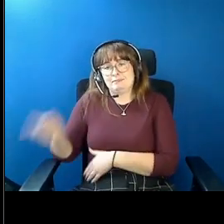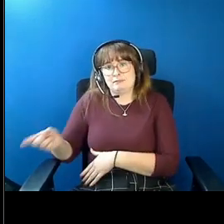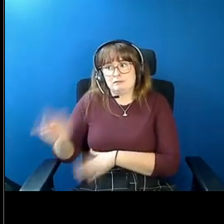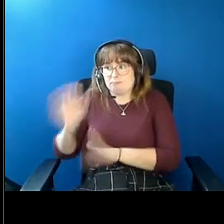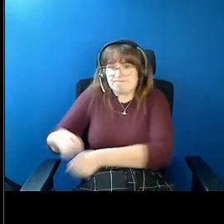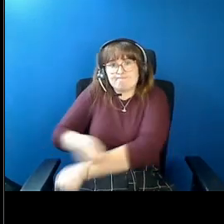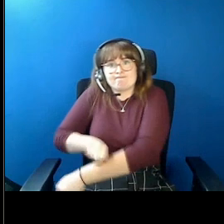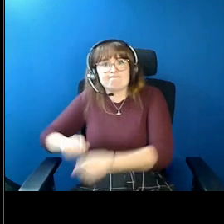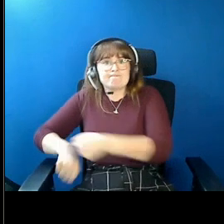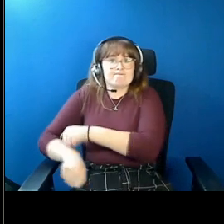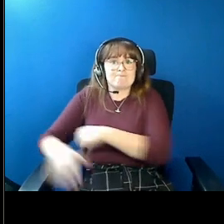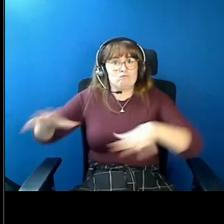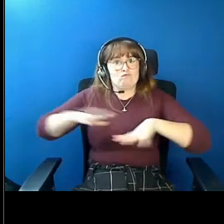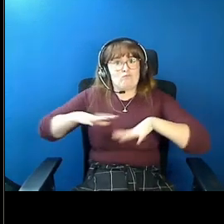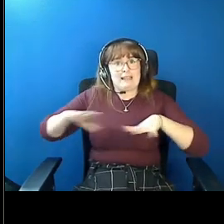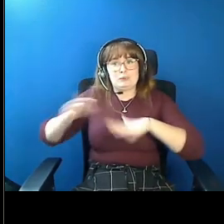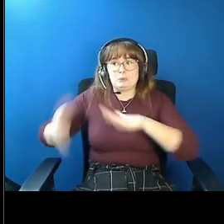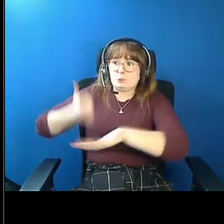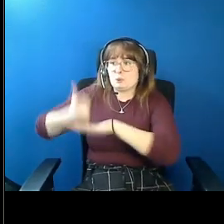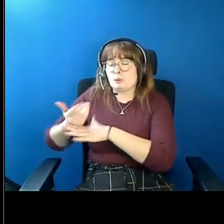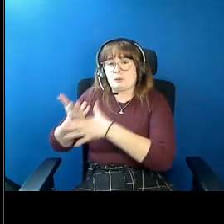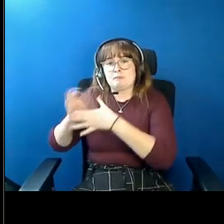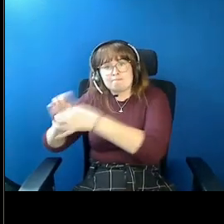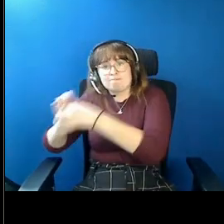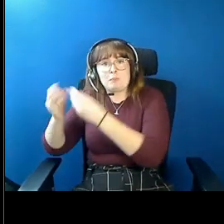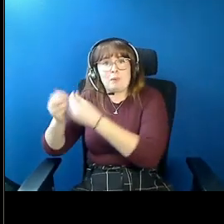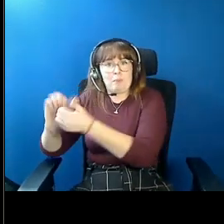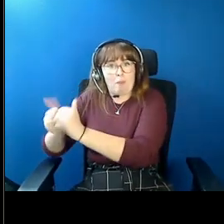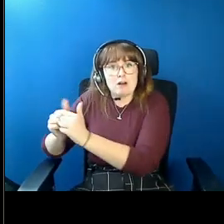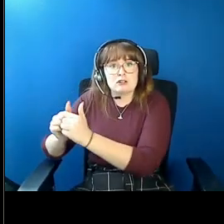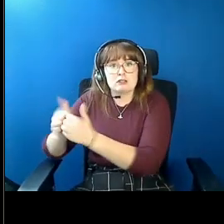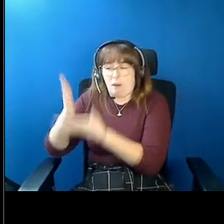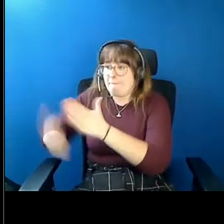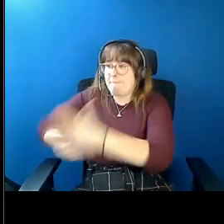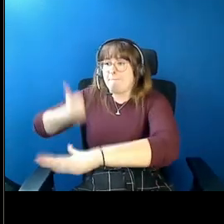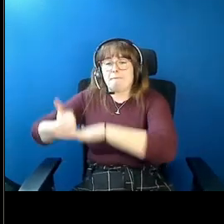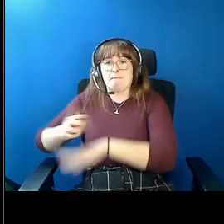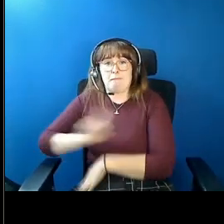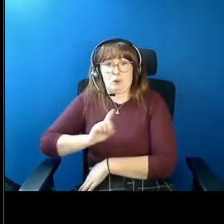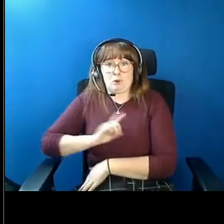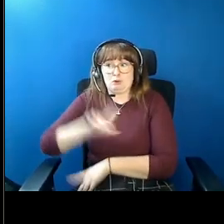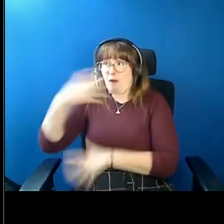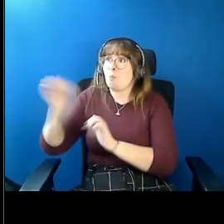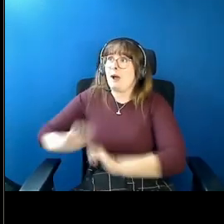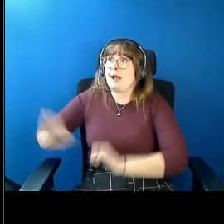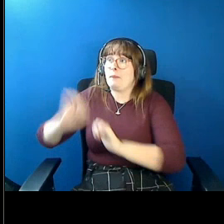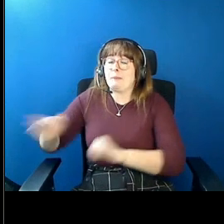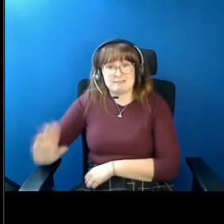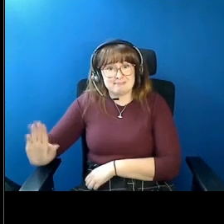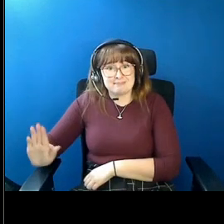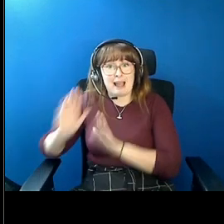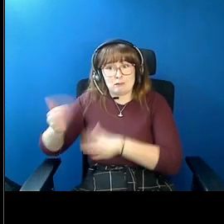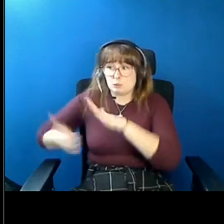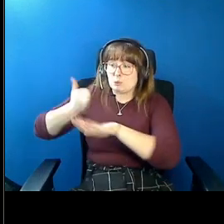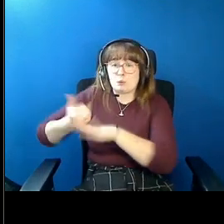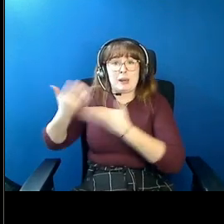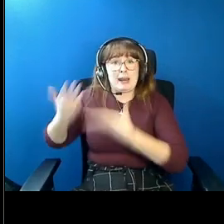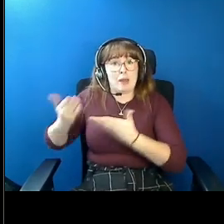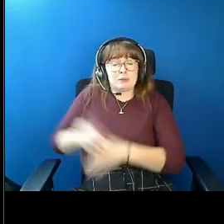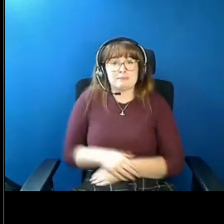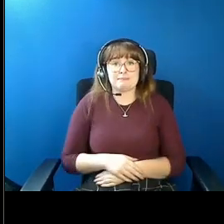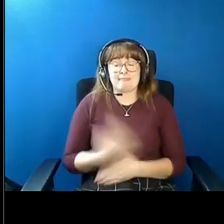do it. Let's get our delivery partners in place and let's make this happen, because time waits for no man. So that's the end of